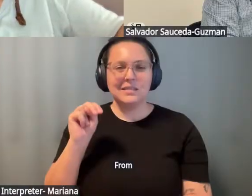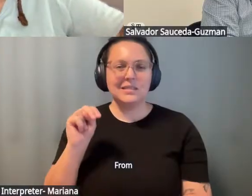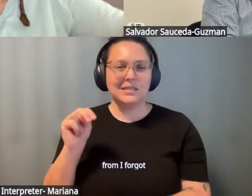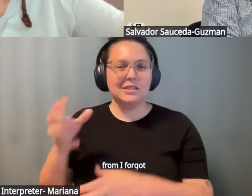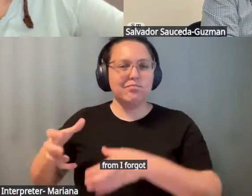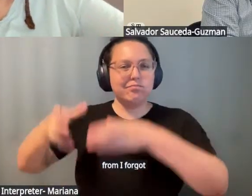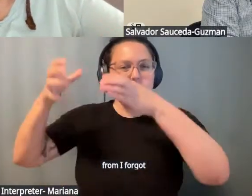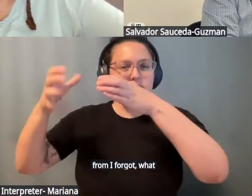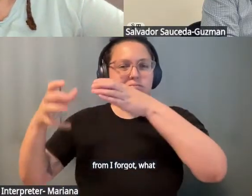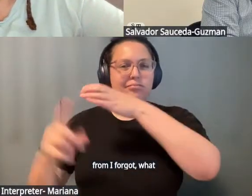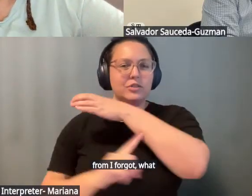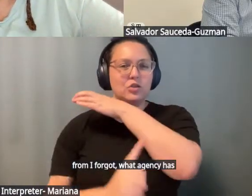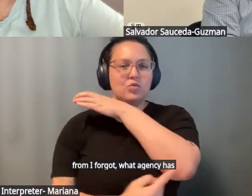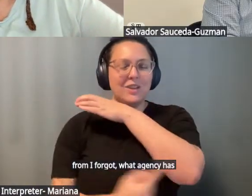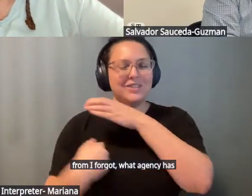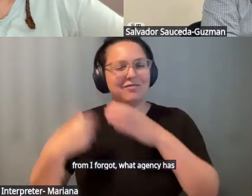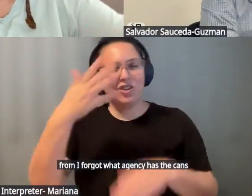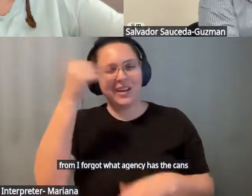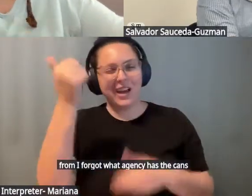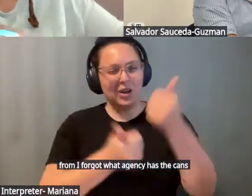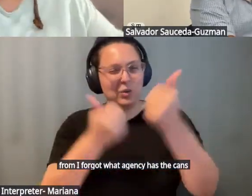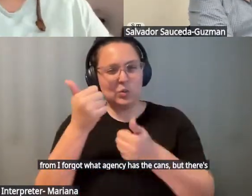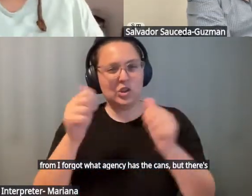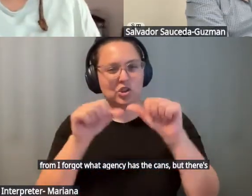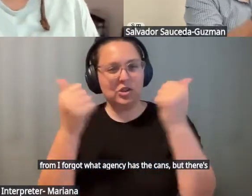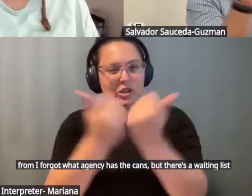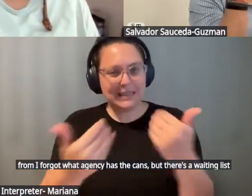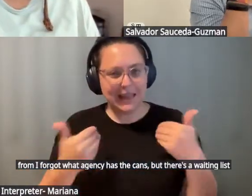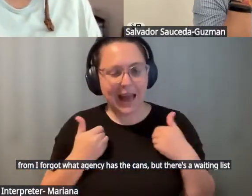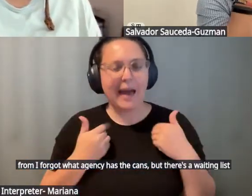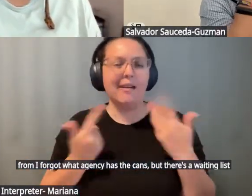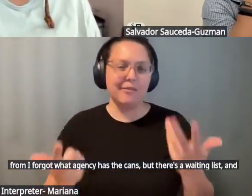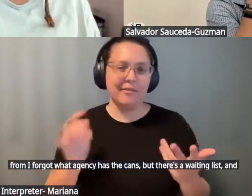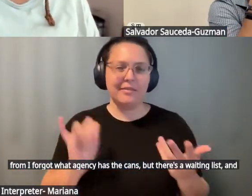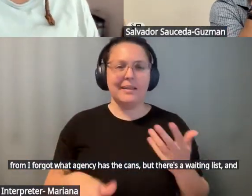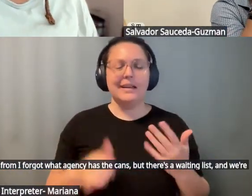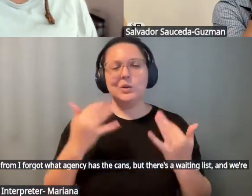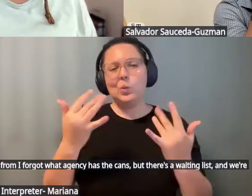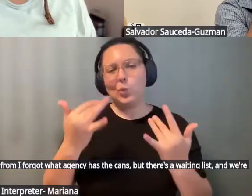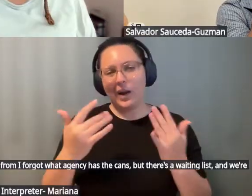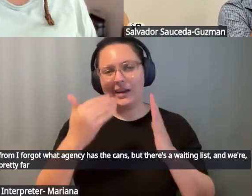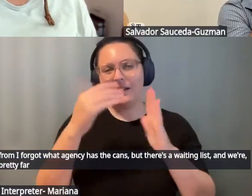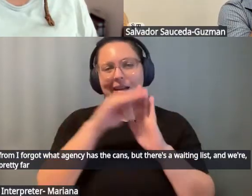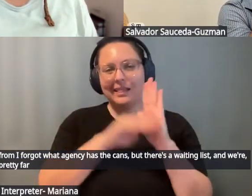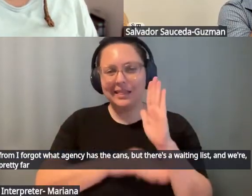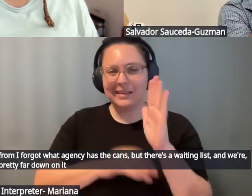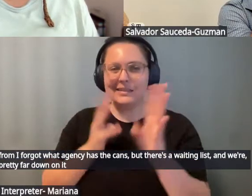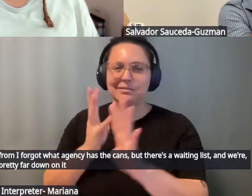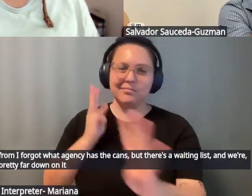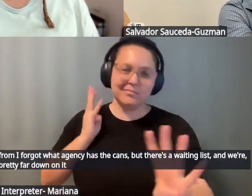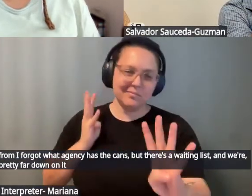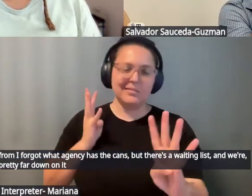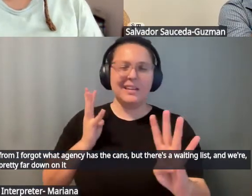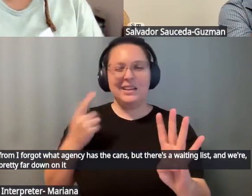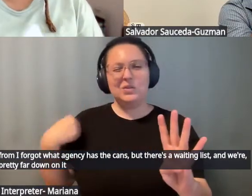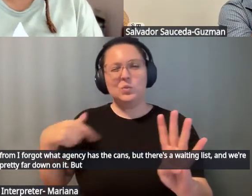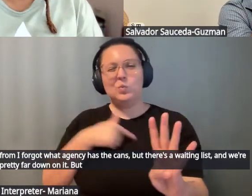what agency has the cans, but there's a waiting list, and we're pretty far down on it. But